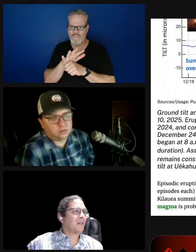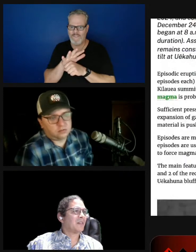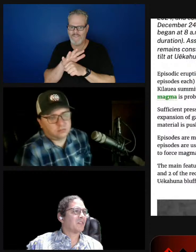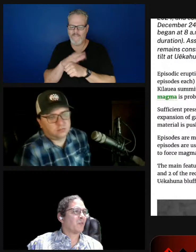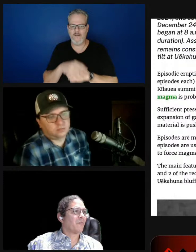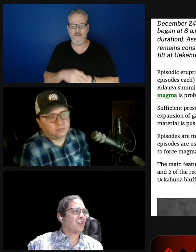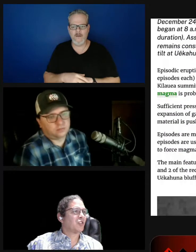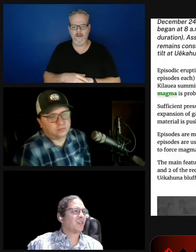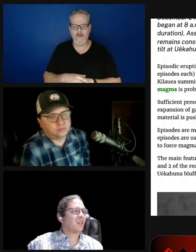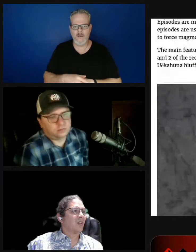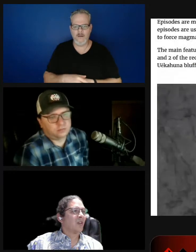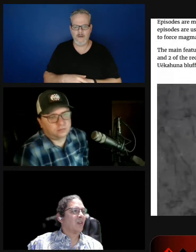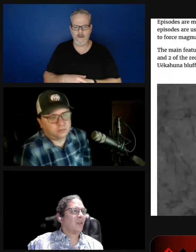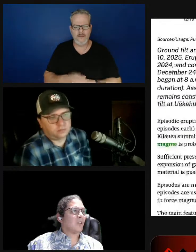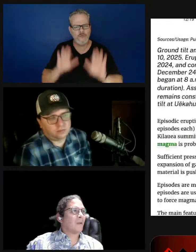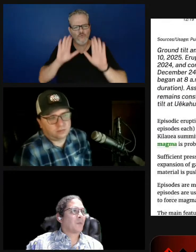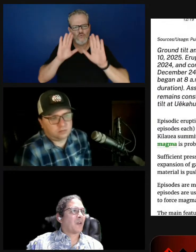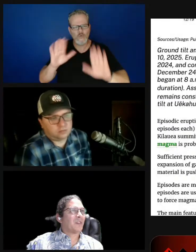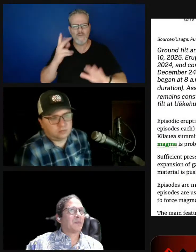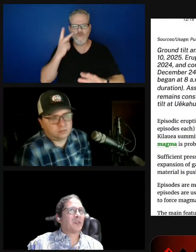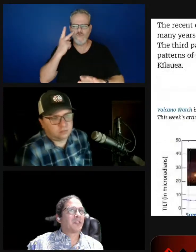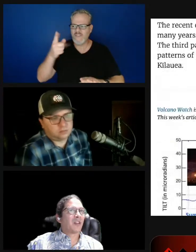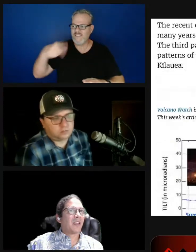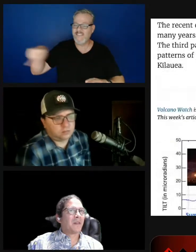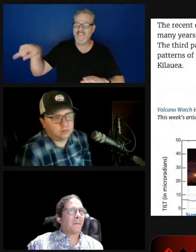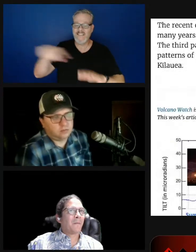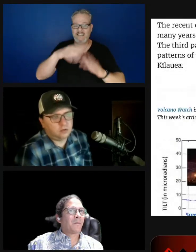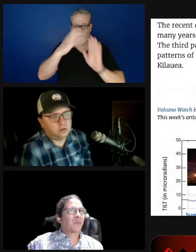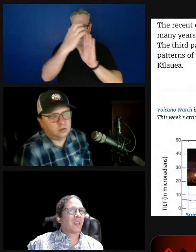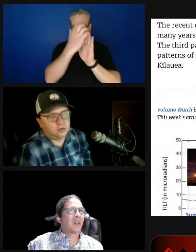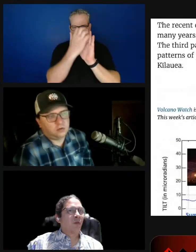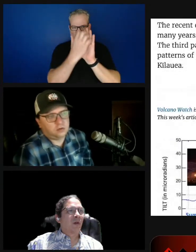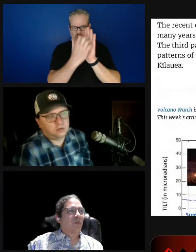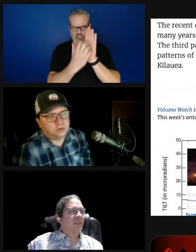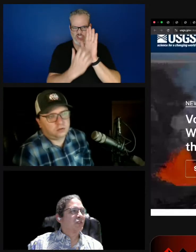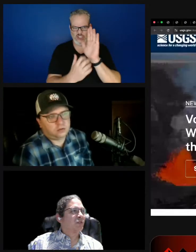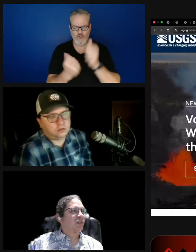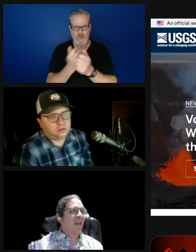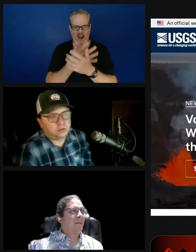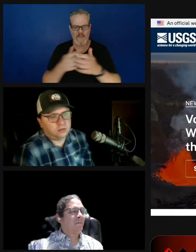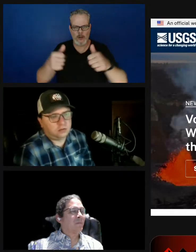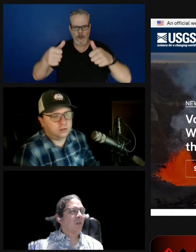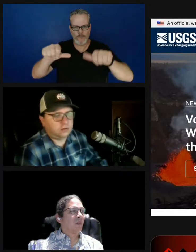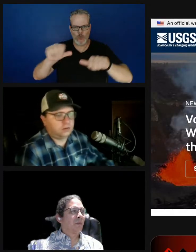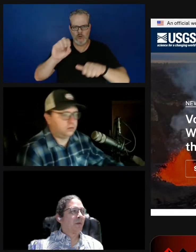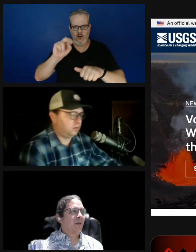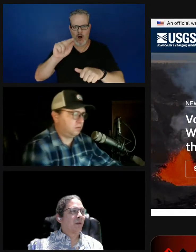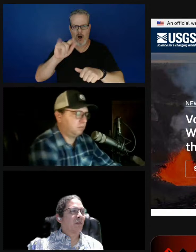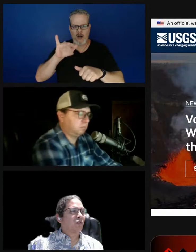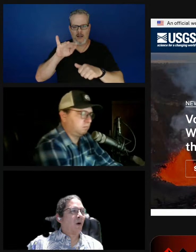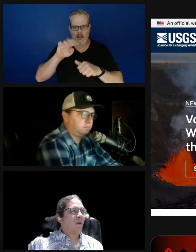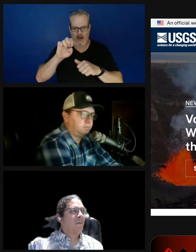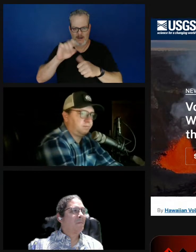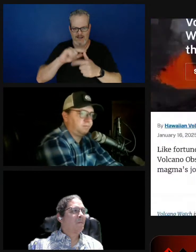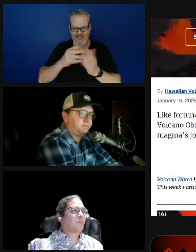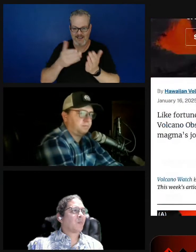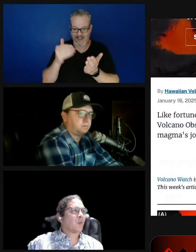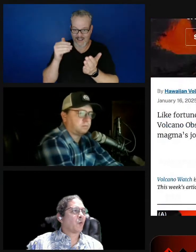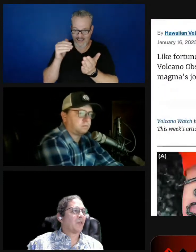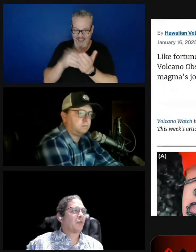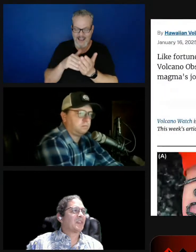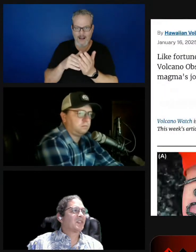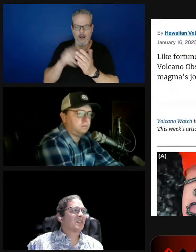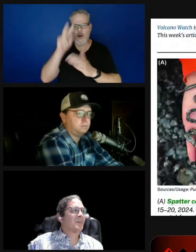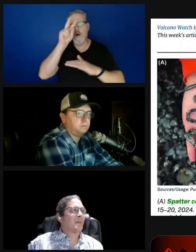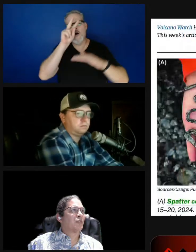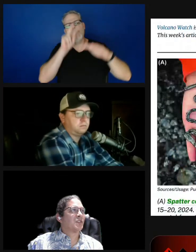put out, and there's more information on this posted online. And another one was issued today, peering into a crystal ball, where